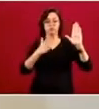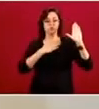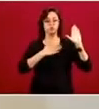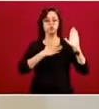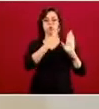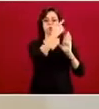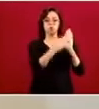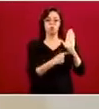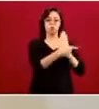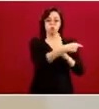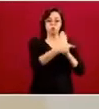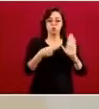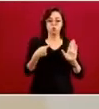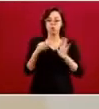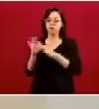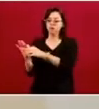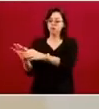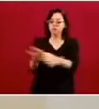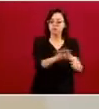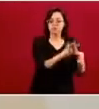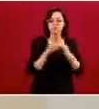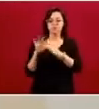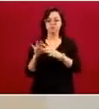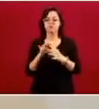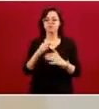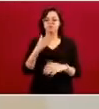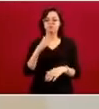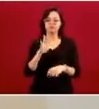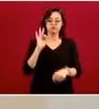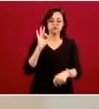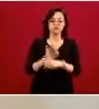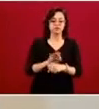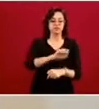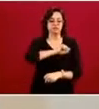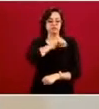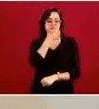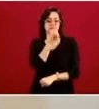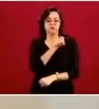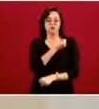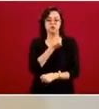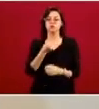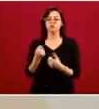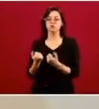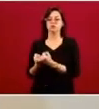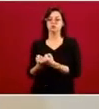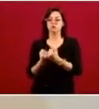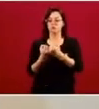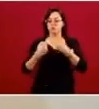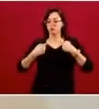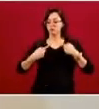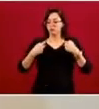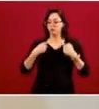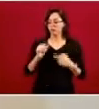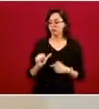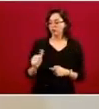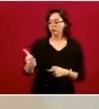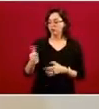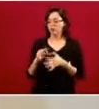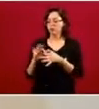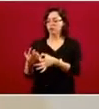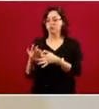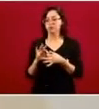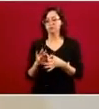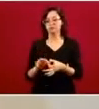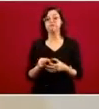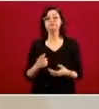practitioners and medical sector professionals who want to honor that commitment that we all who